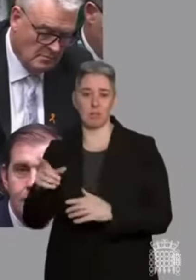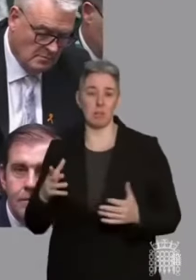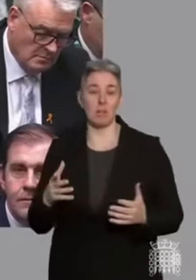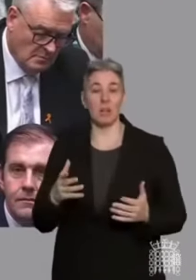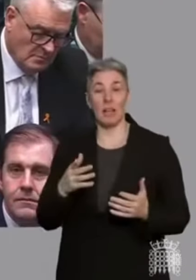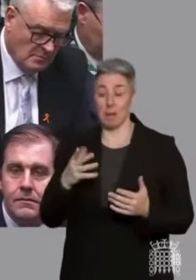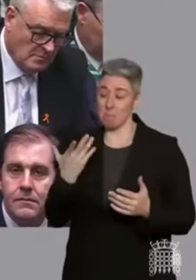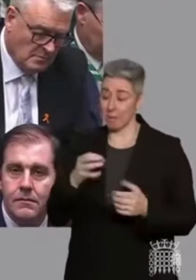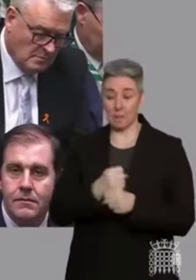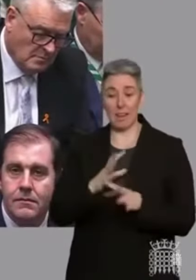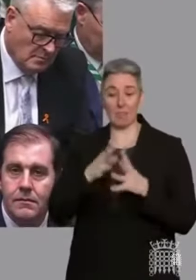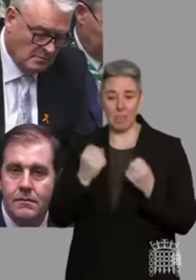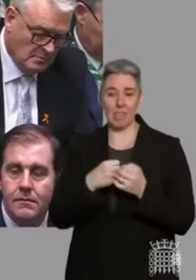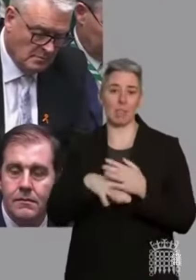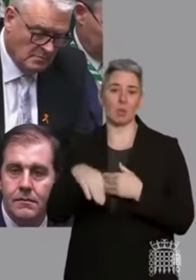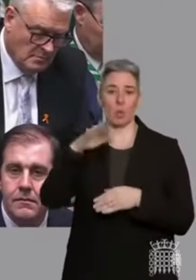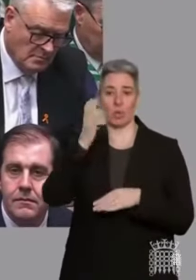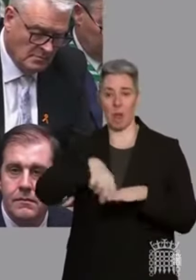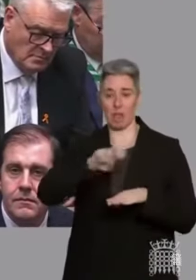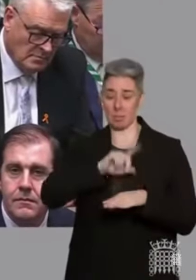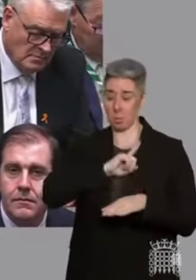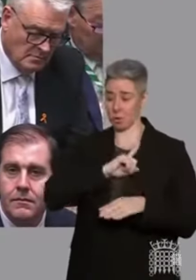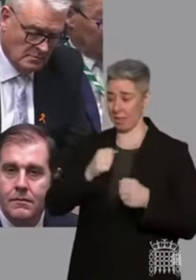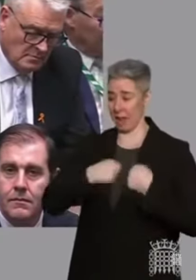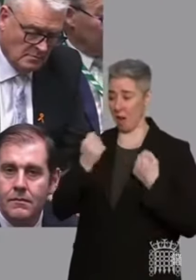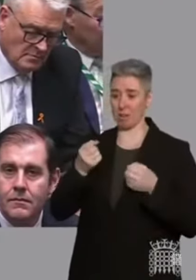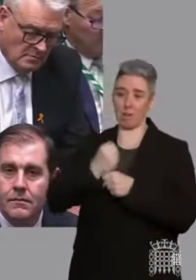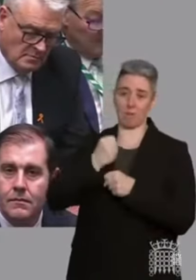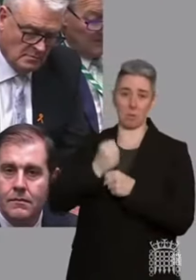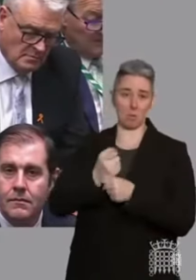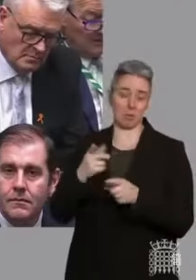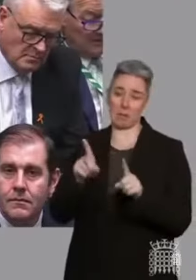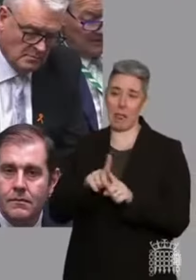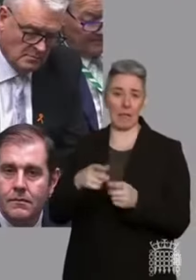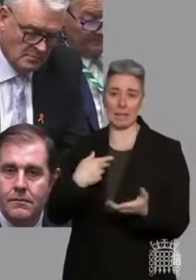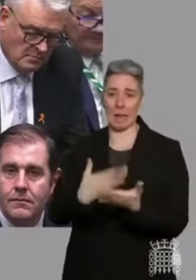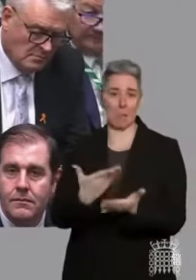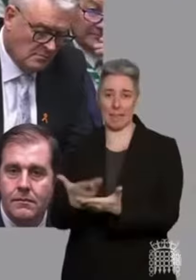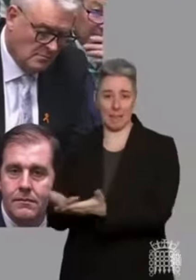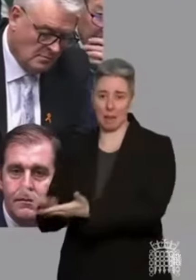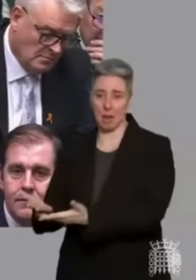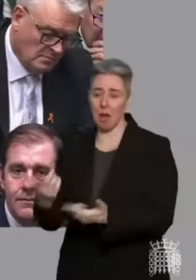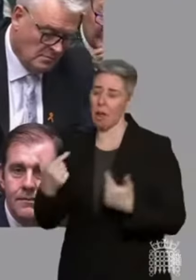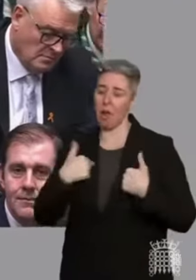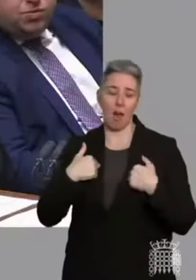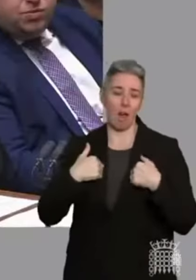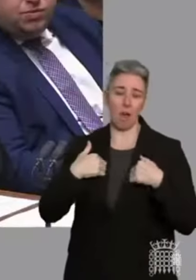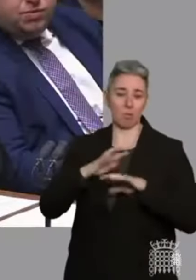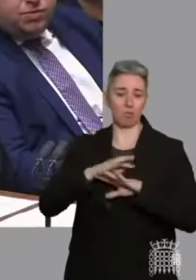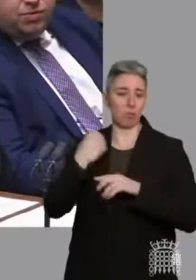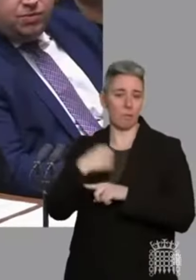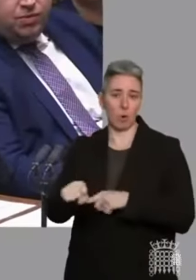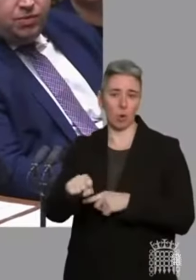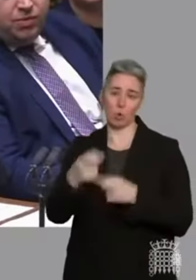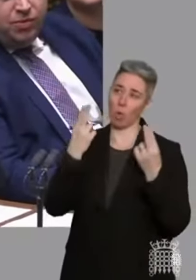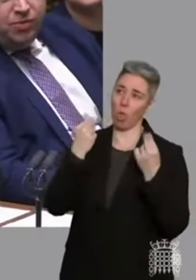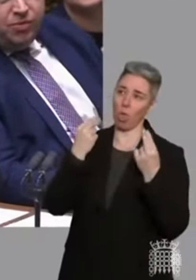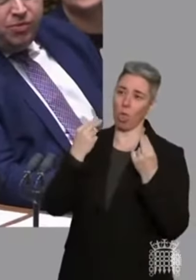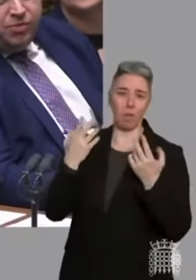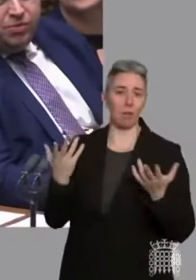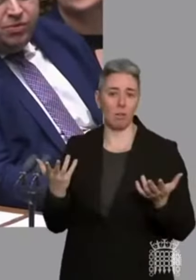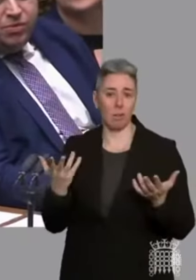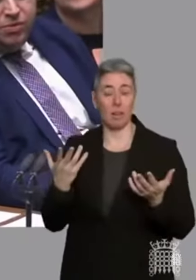the dice on the people of Lagan Valley who have already been without government 40% of the time. Secretary of State for Northern Ireland says he wants to stop the cycles of collapse. So